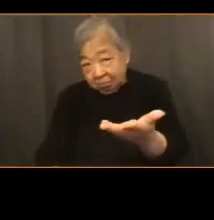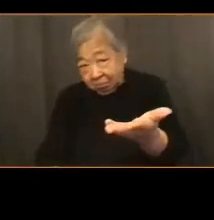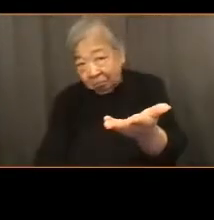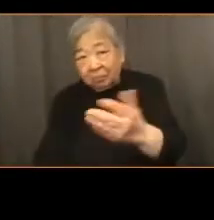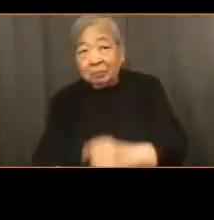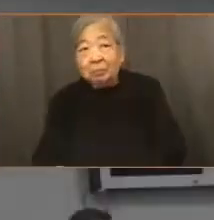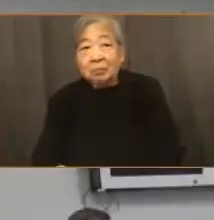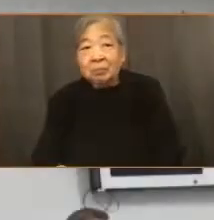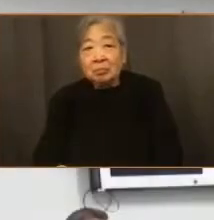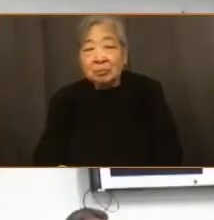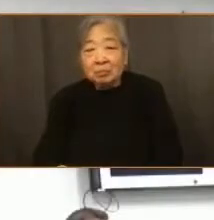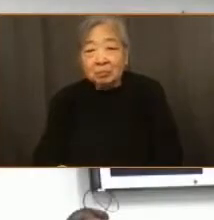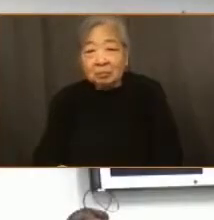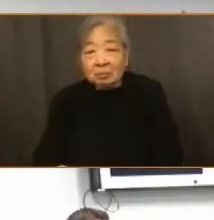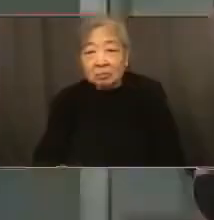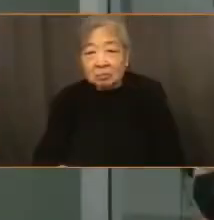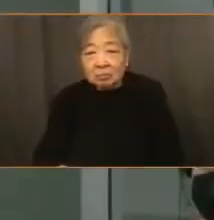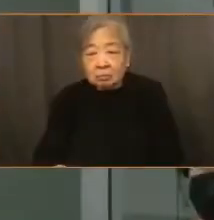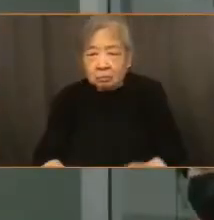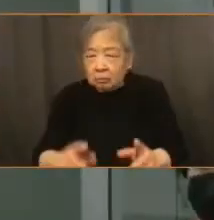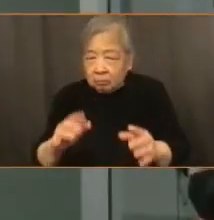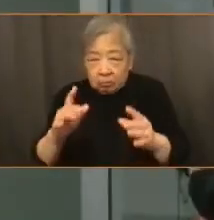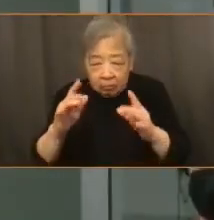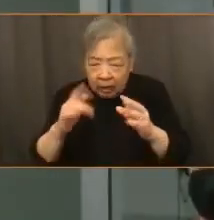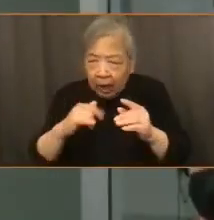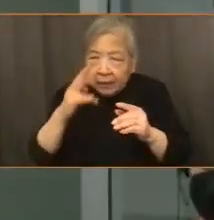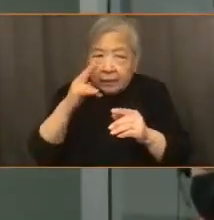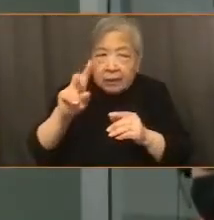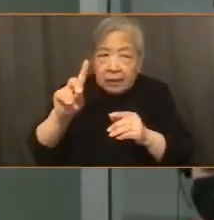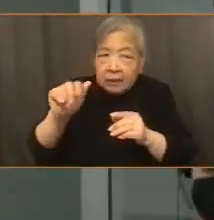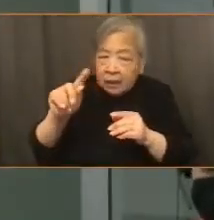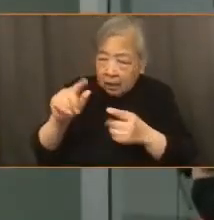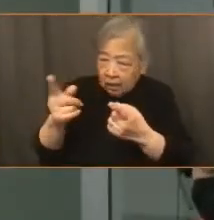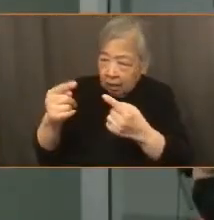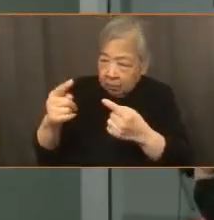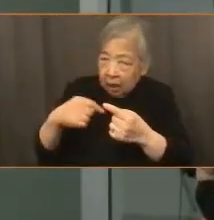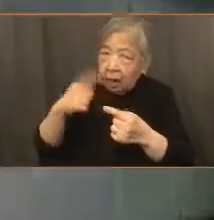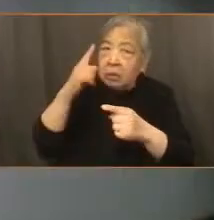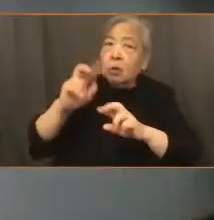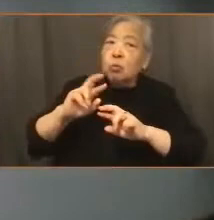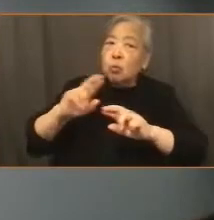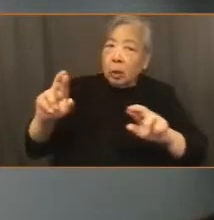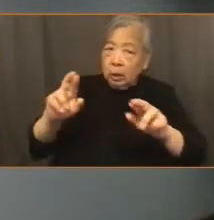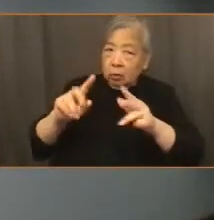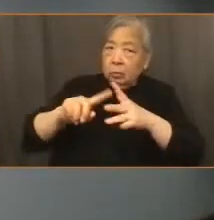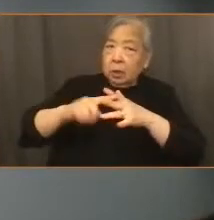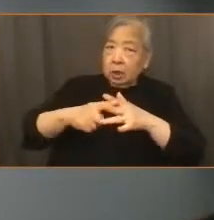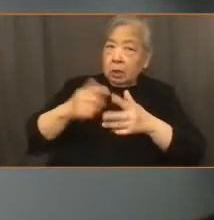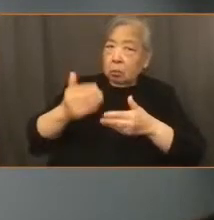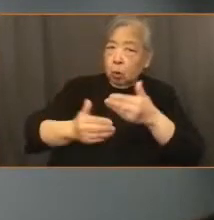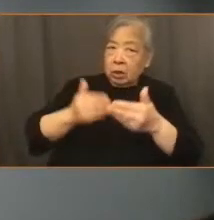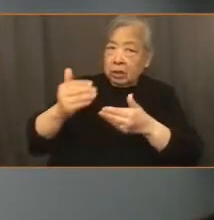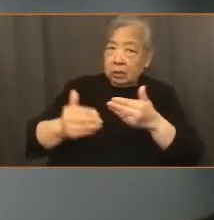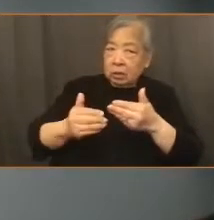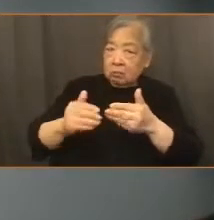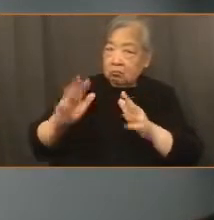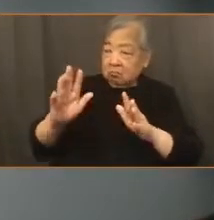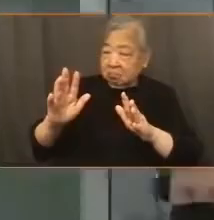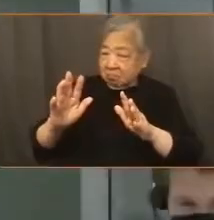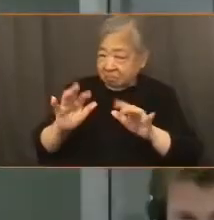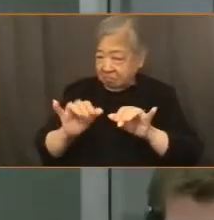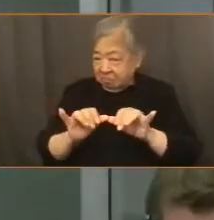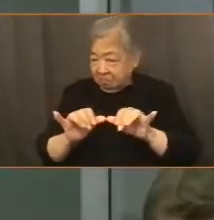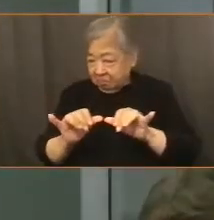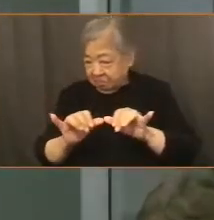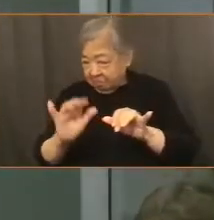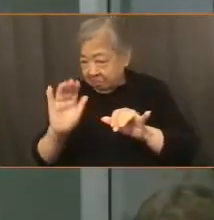All right, I see data products coming in, so I think we're ready to begin processing. All right, telemetry should be in. I